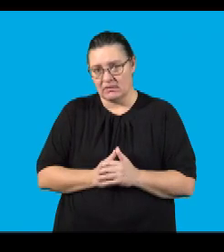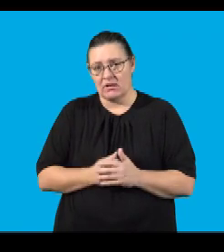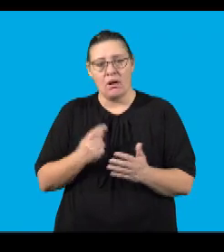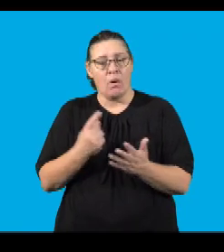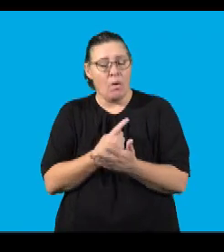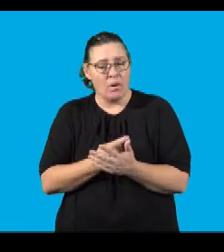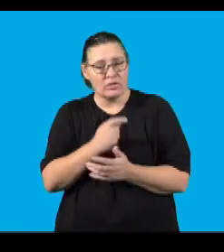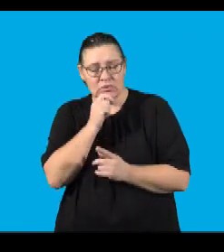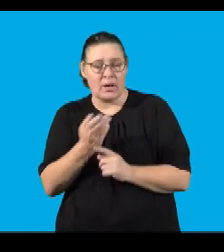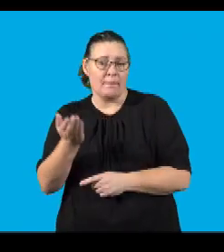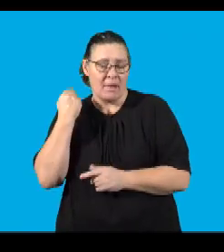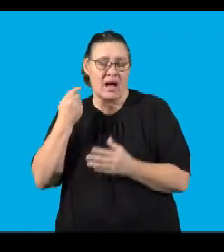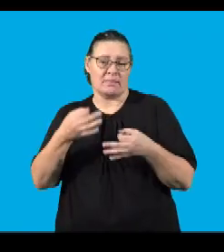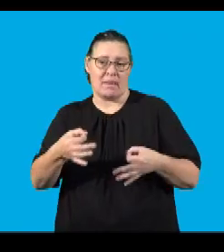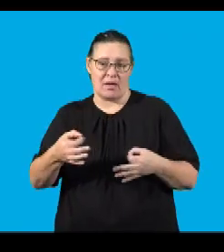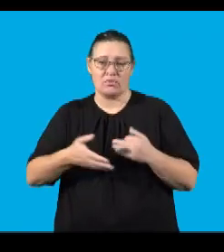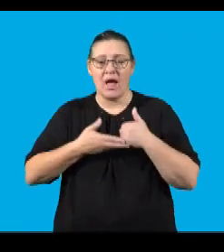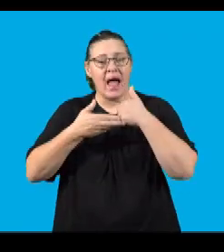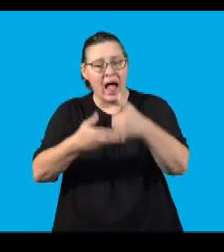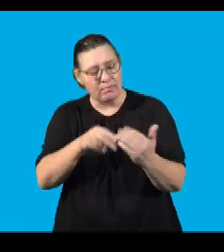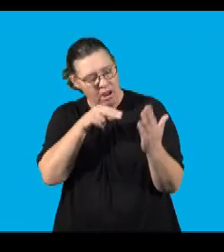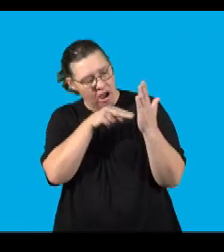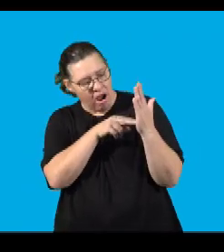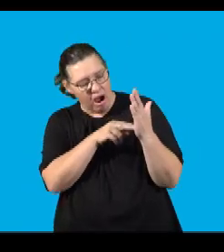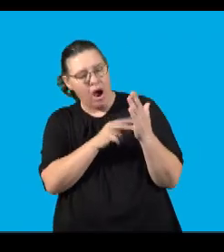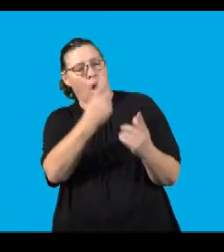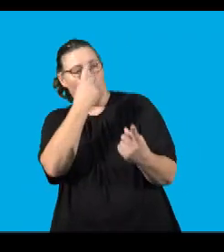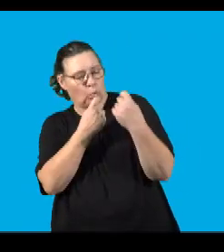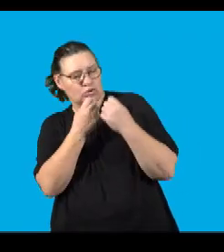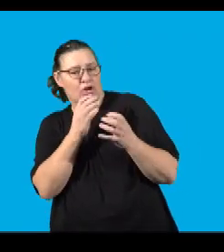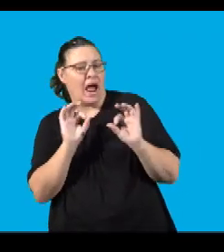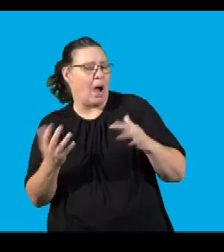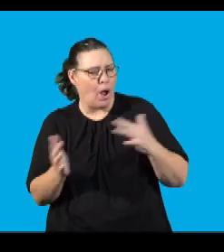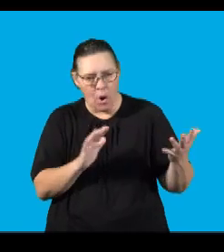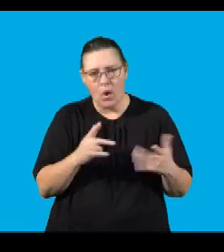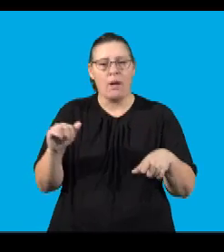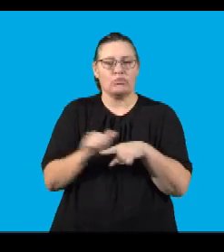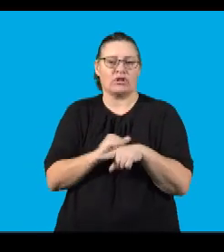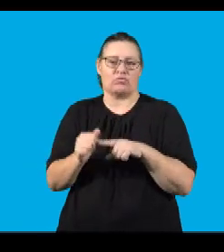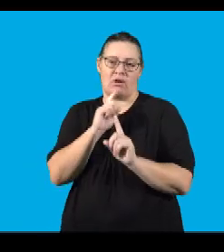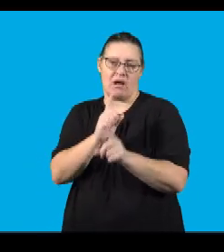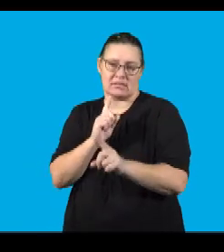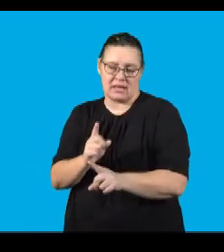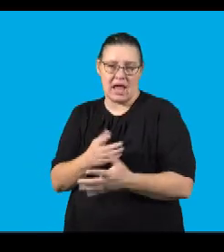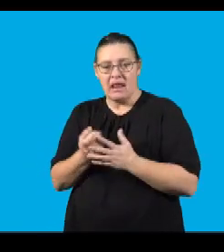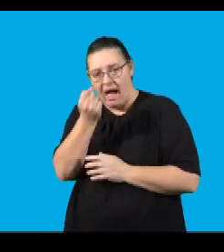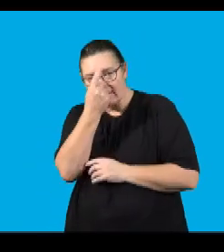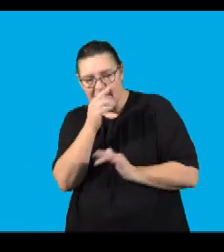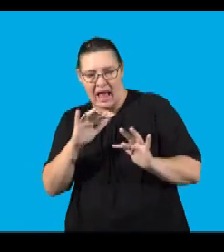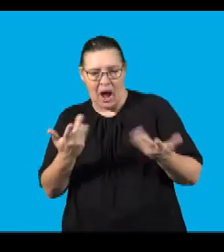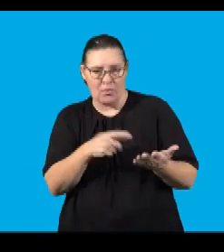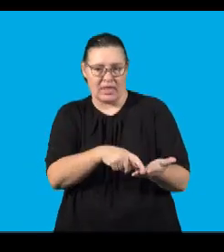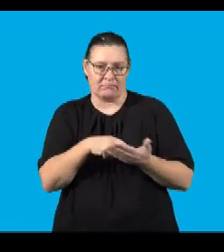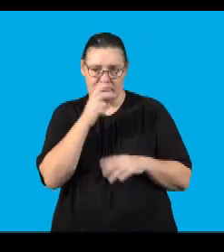summary. Always use past papers to help you see how questions are phrased and to practice answering these questions